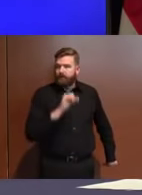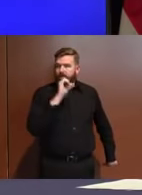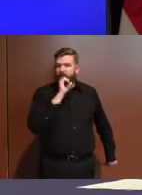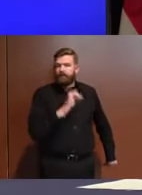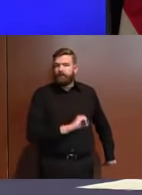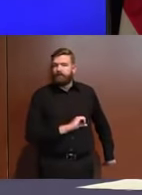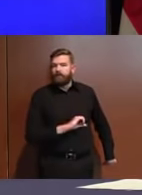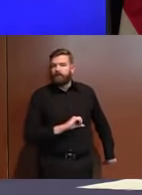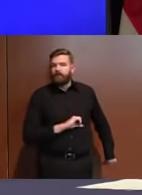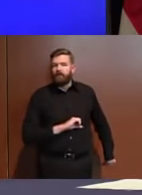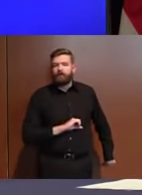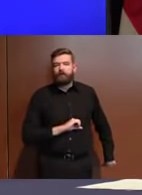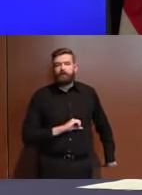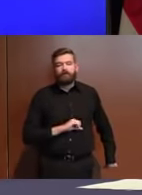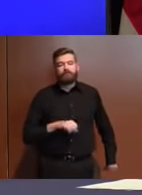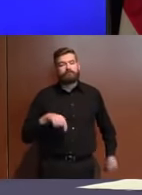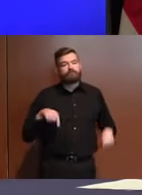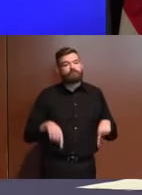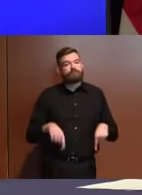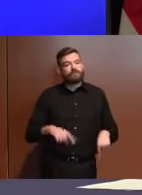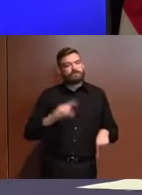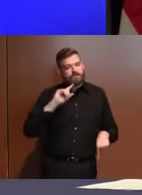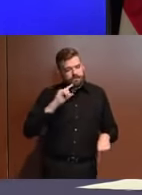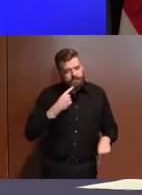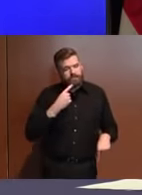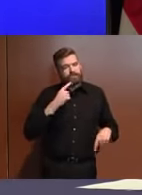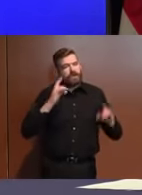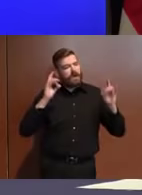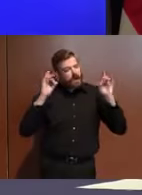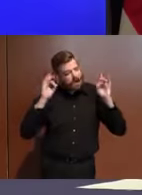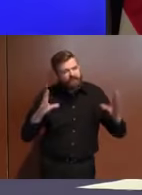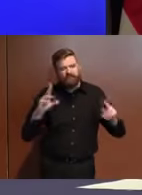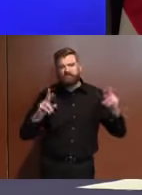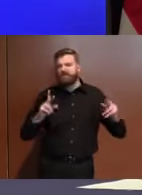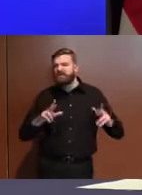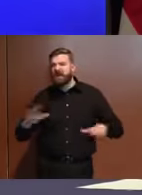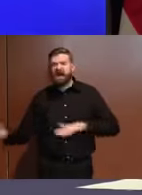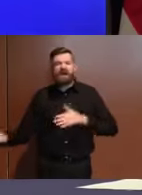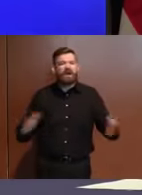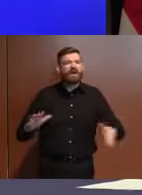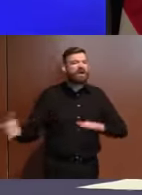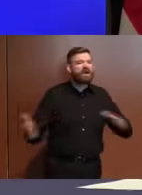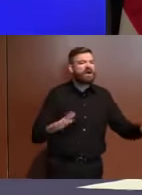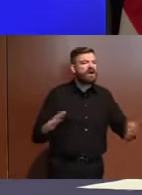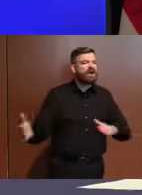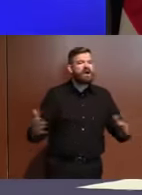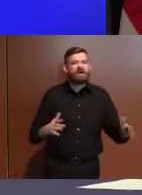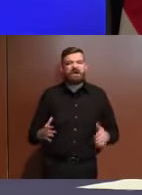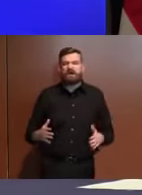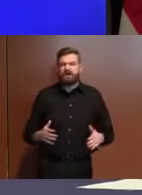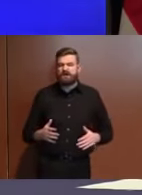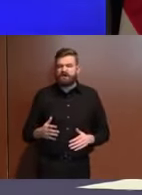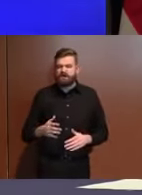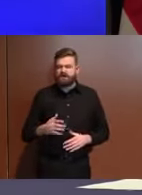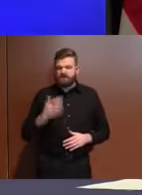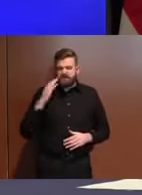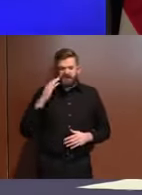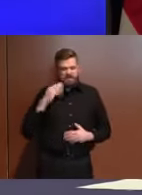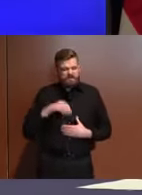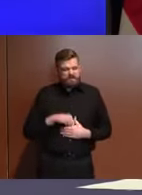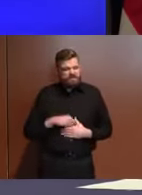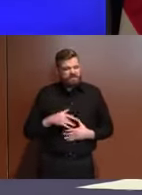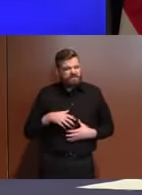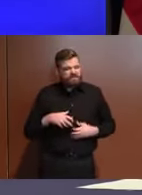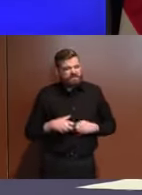as tragic as the loss of life is, as real as are the knots in our stomachs and the weight in our shoulders,